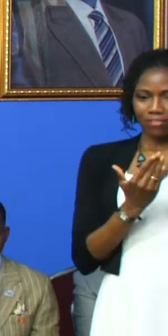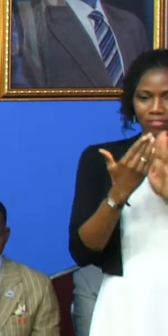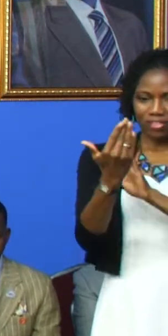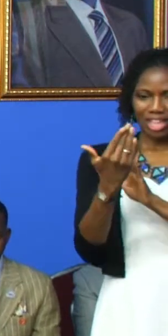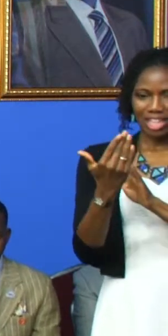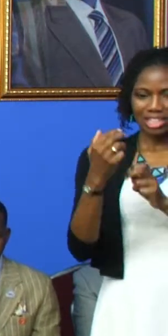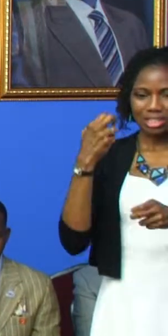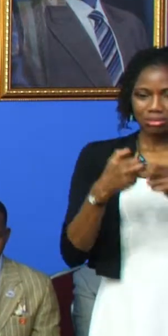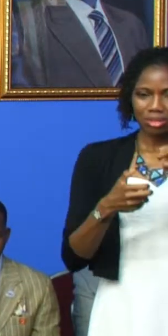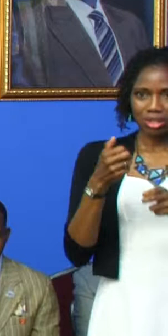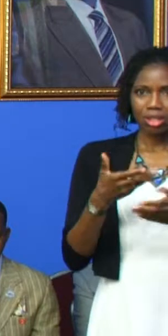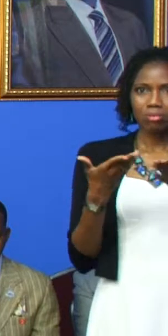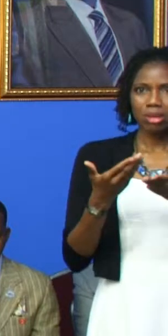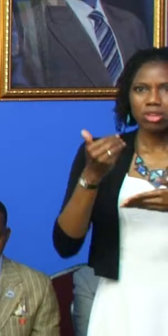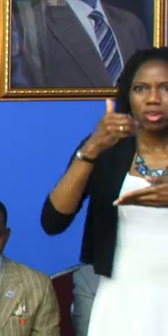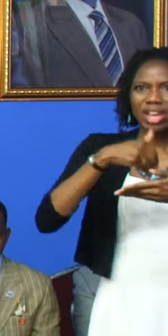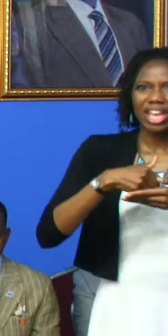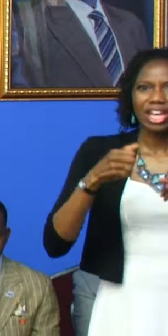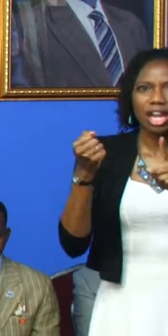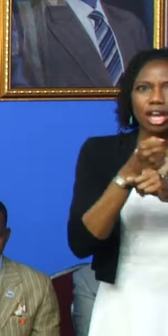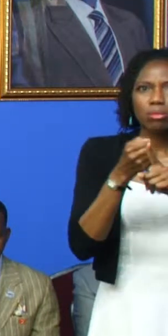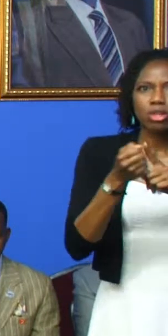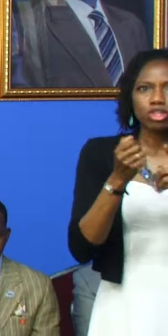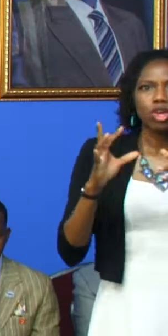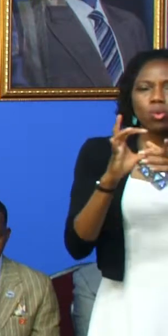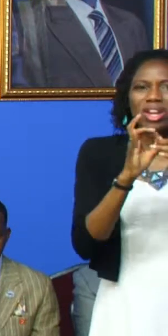In an abusive relationship.